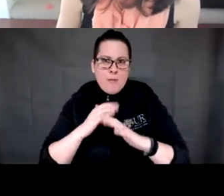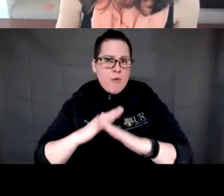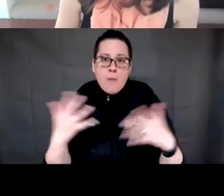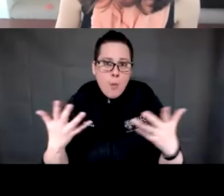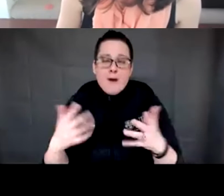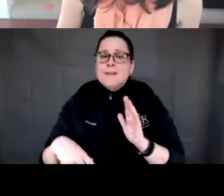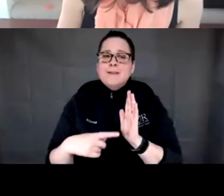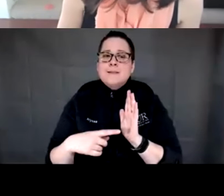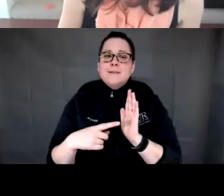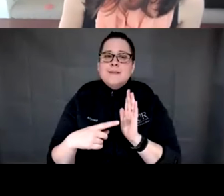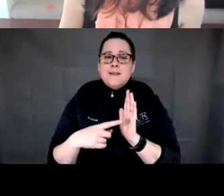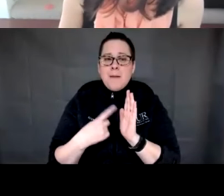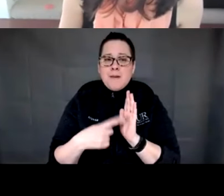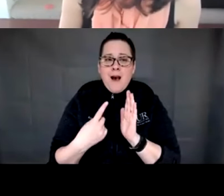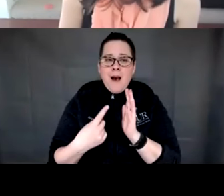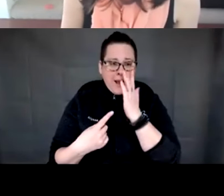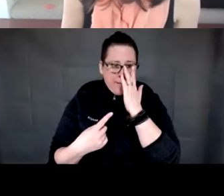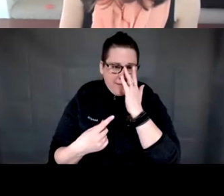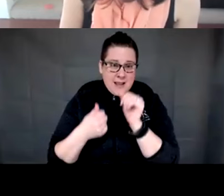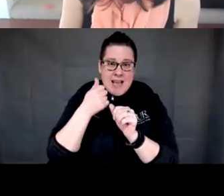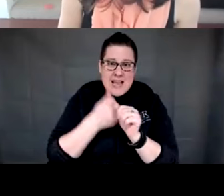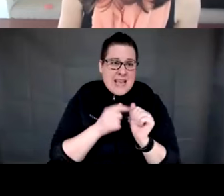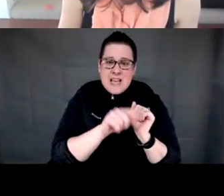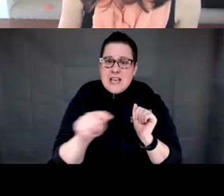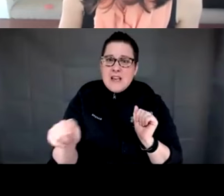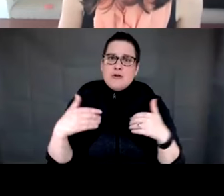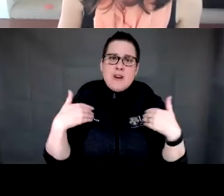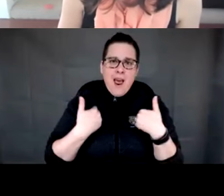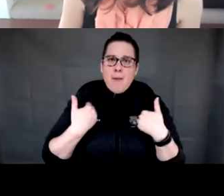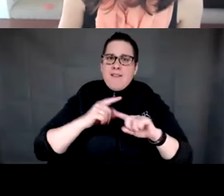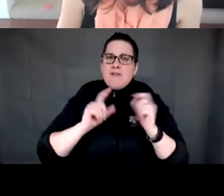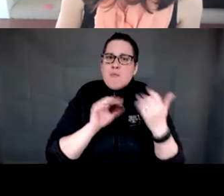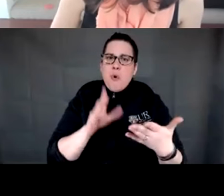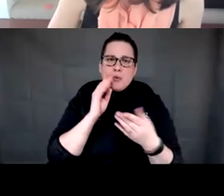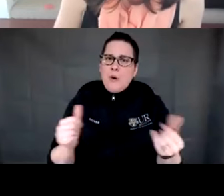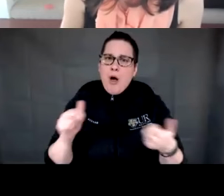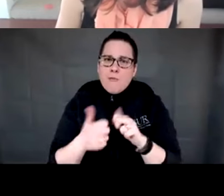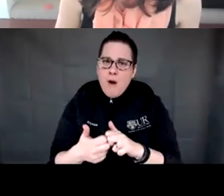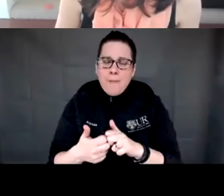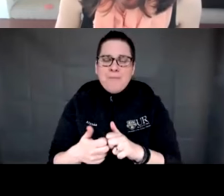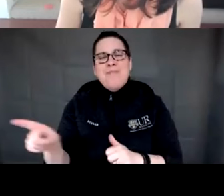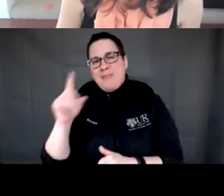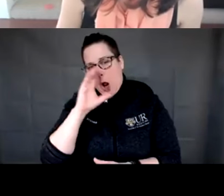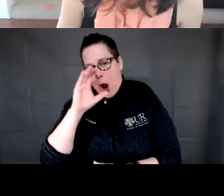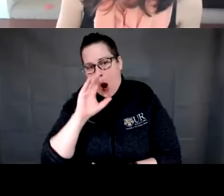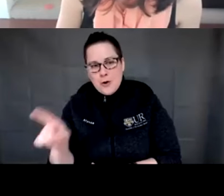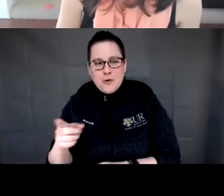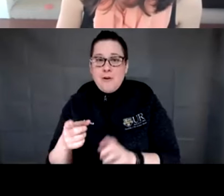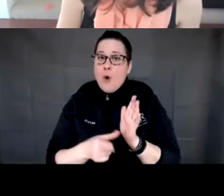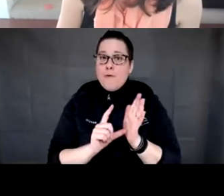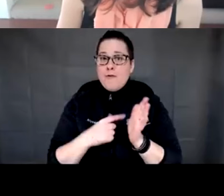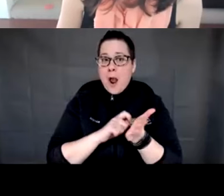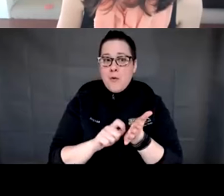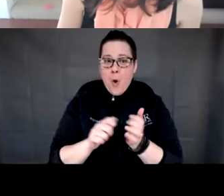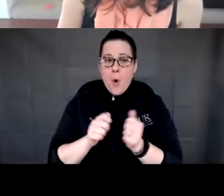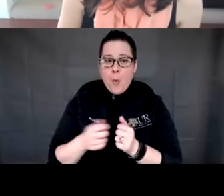sometimes individual organisms can have very different approaches to solving a problem. So in this image, which is from a review that I wrote with these